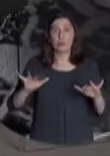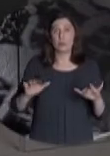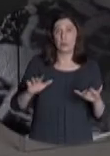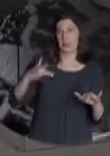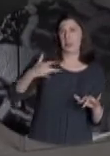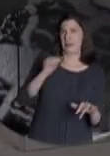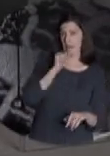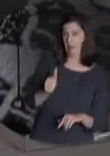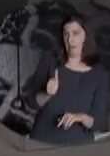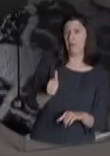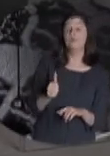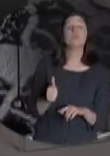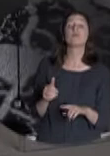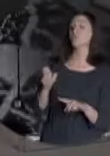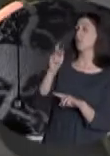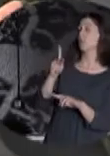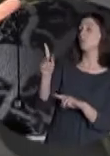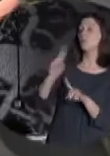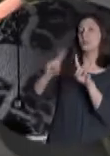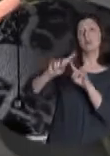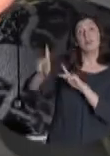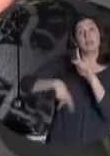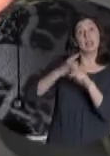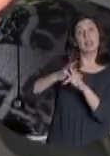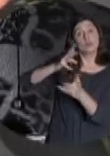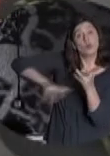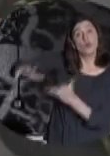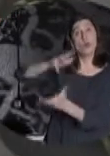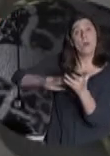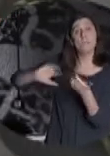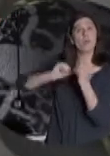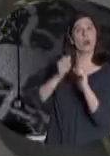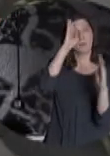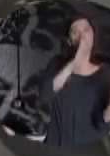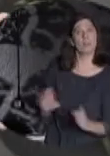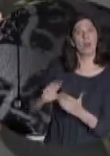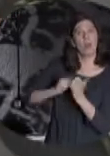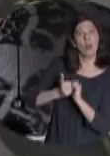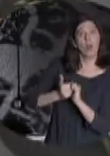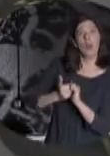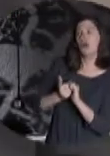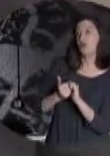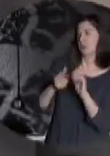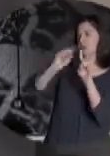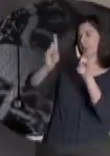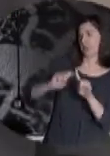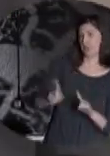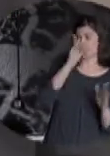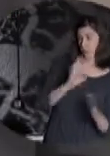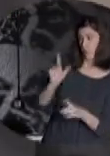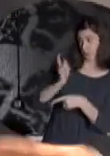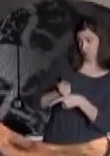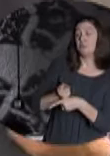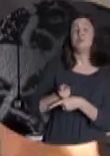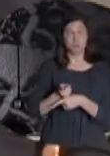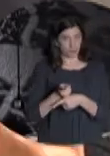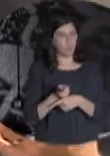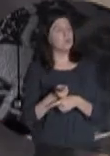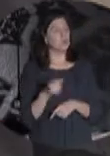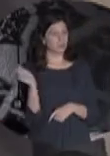not supposed to be. Now, with those different kinds of storms, what are different ways that we can prepare for them? Sure. 'Cause I'm sure they're all different.